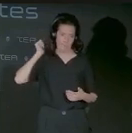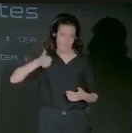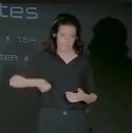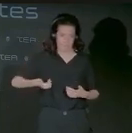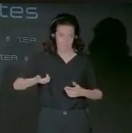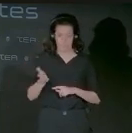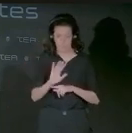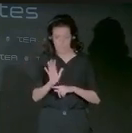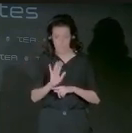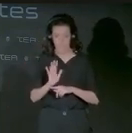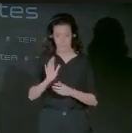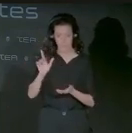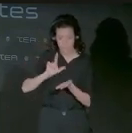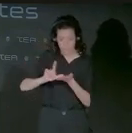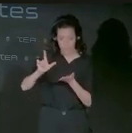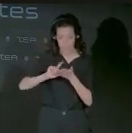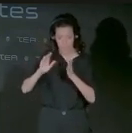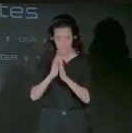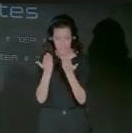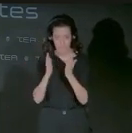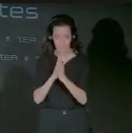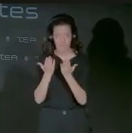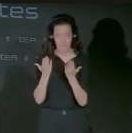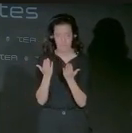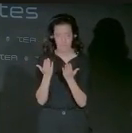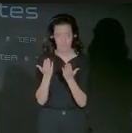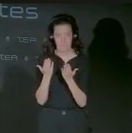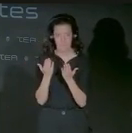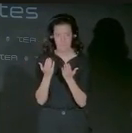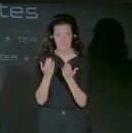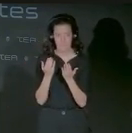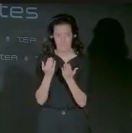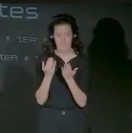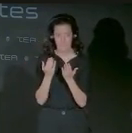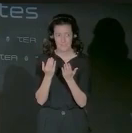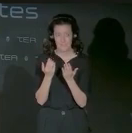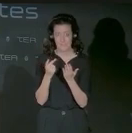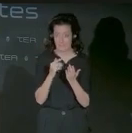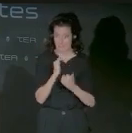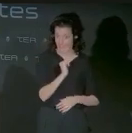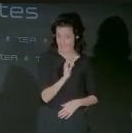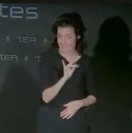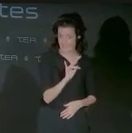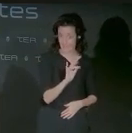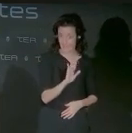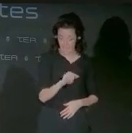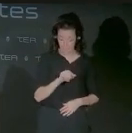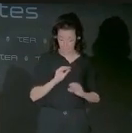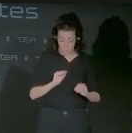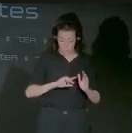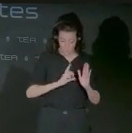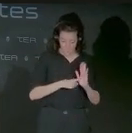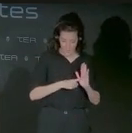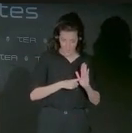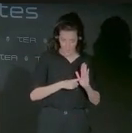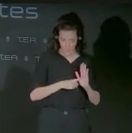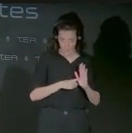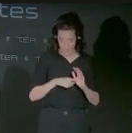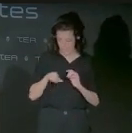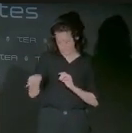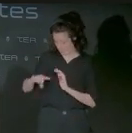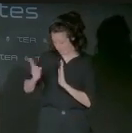needs of game industry. My point was here exactly the same, that, you know, we are at the beginning of the path, or like maybe